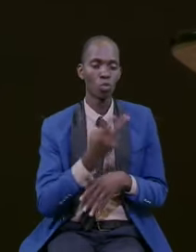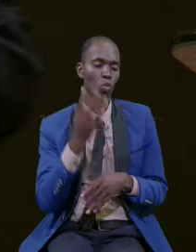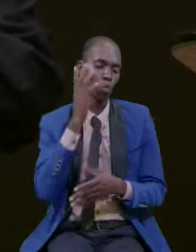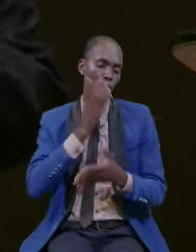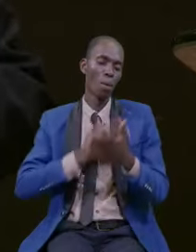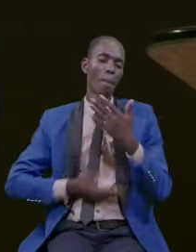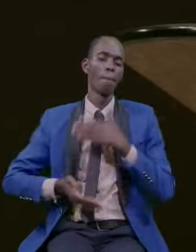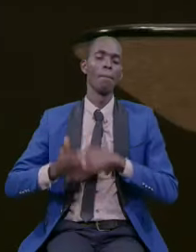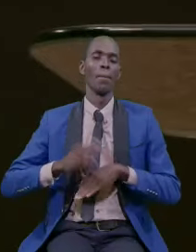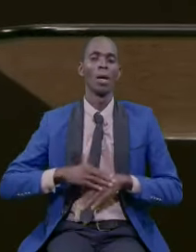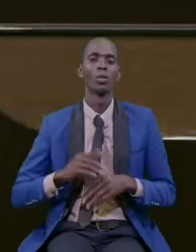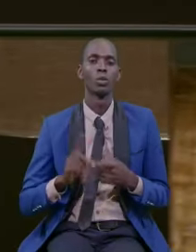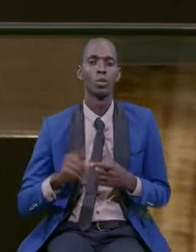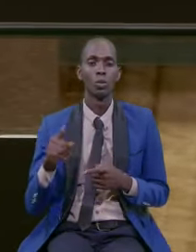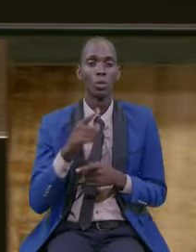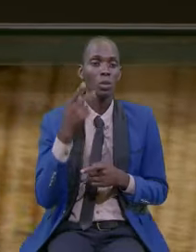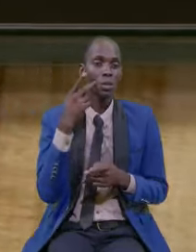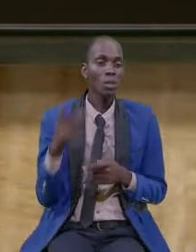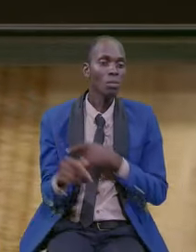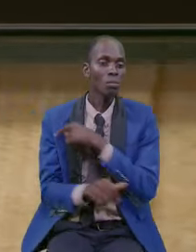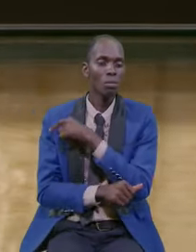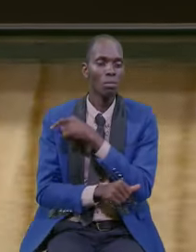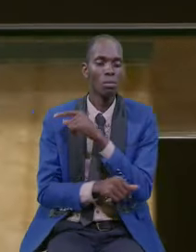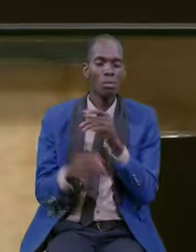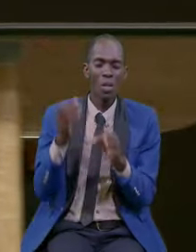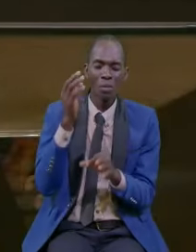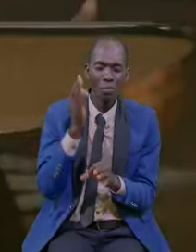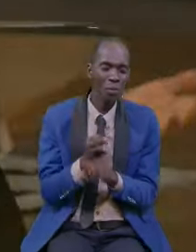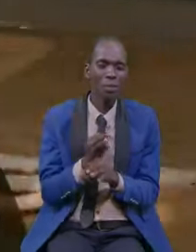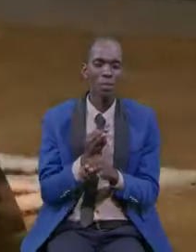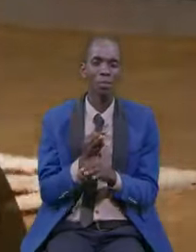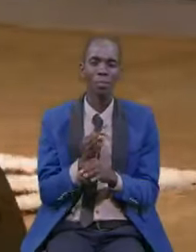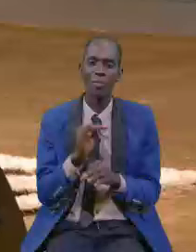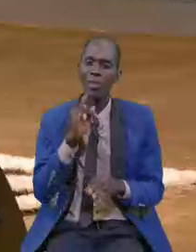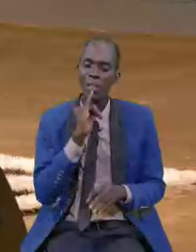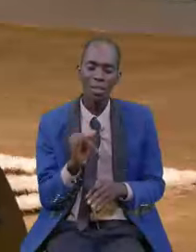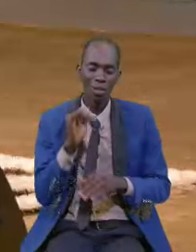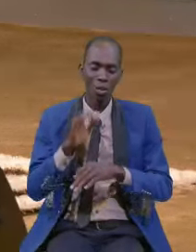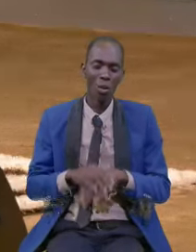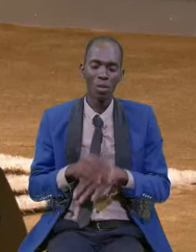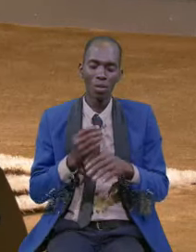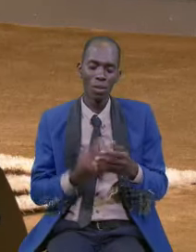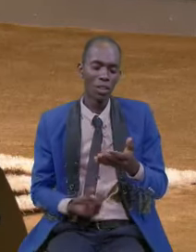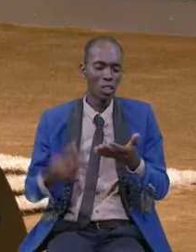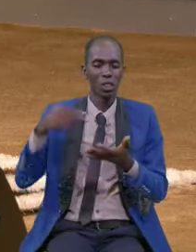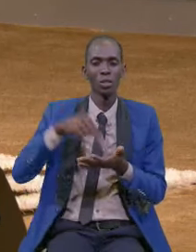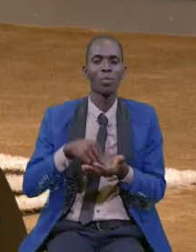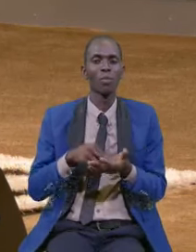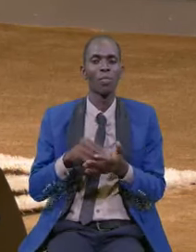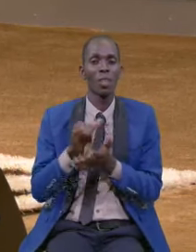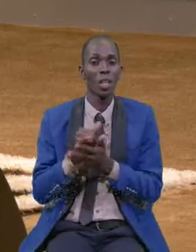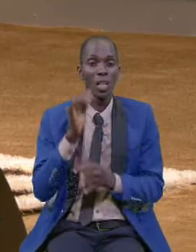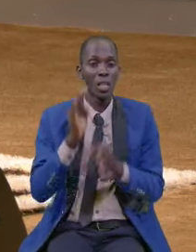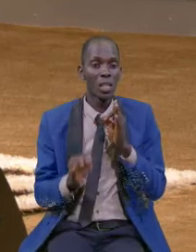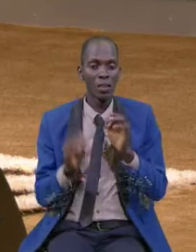That man had faith in resurrection. If I obey God, he has the power